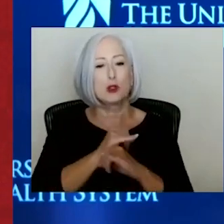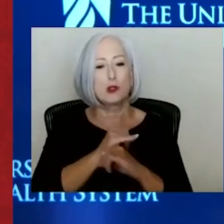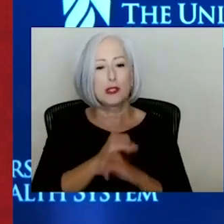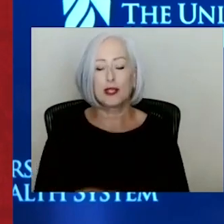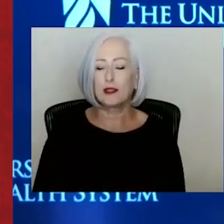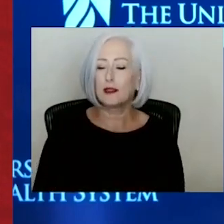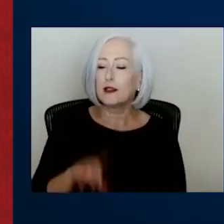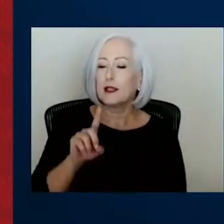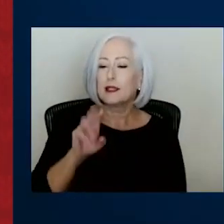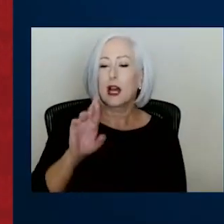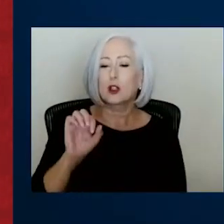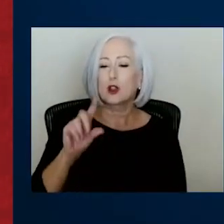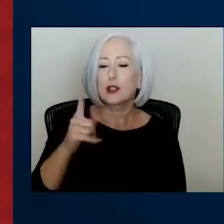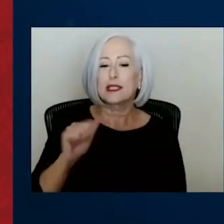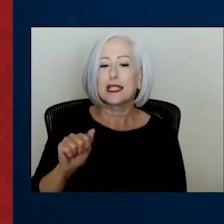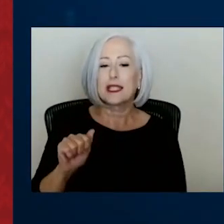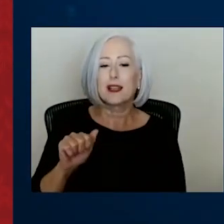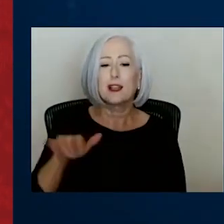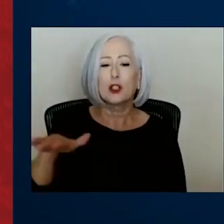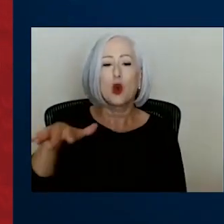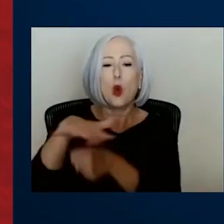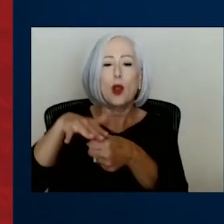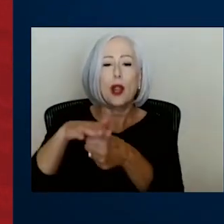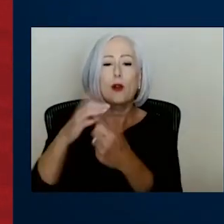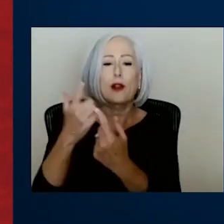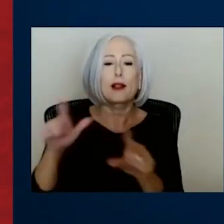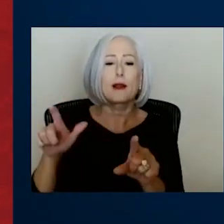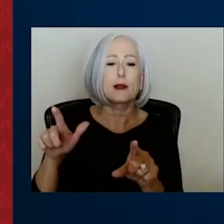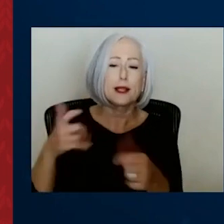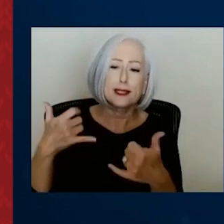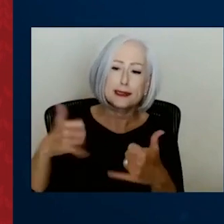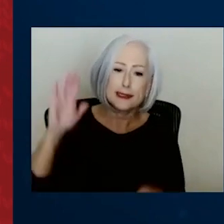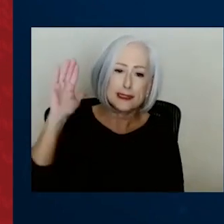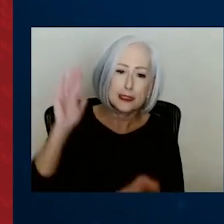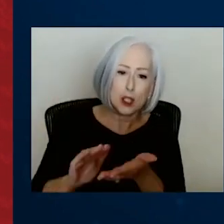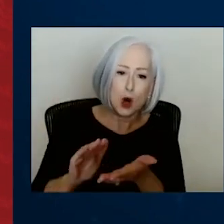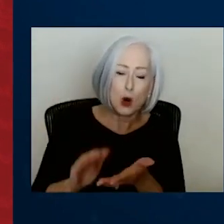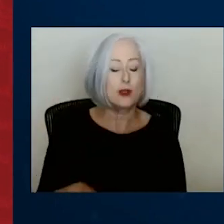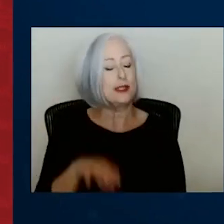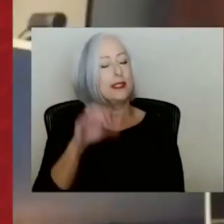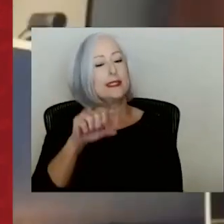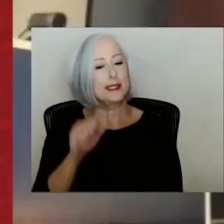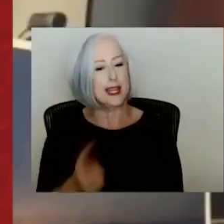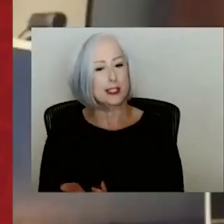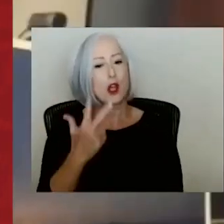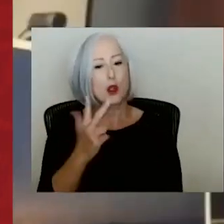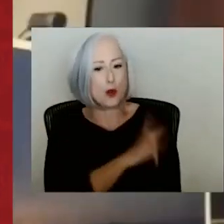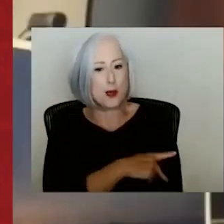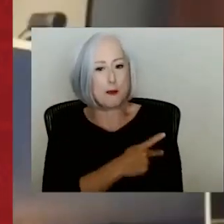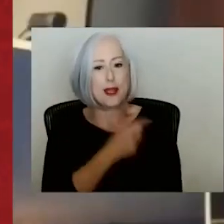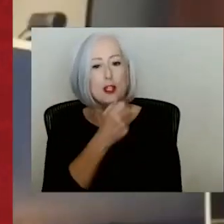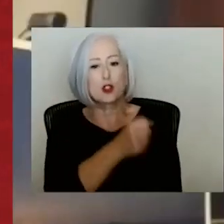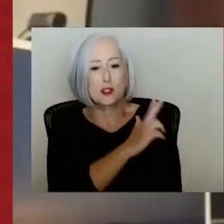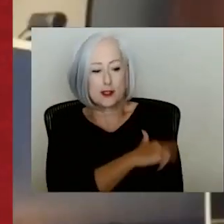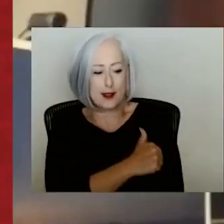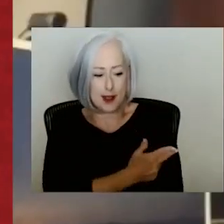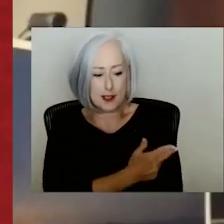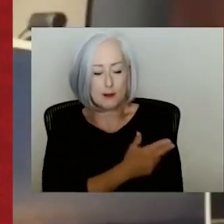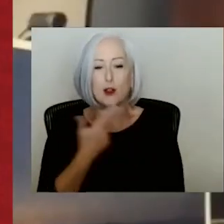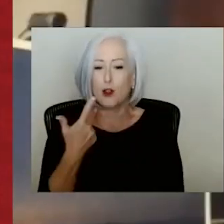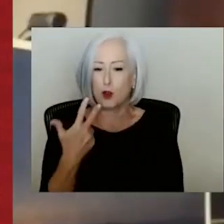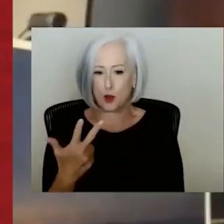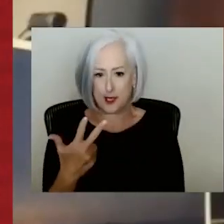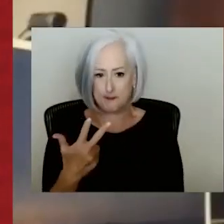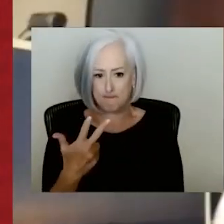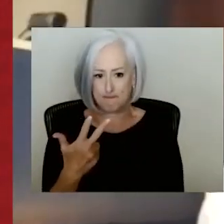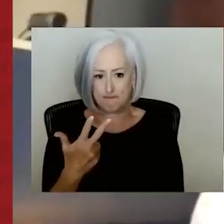staying low? Yeah, we are actually very good now. We have only 3 patients in the hospital, and we